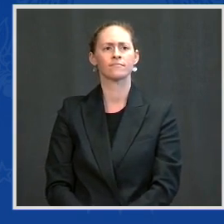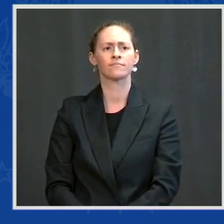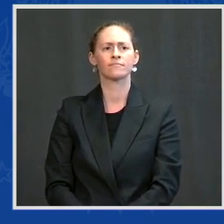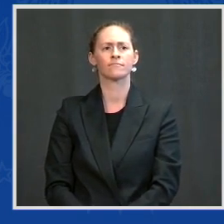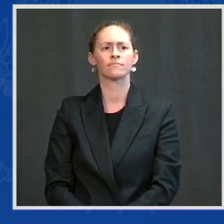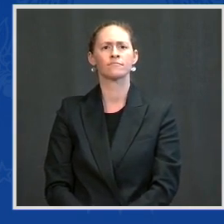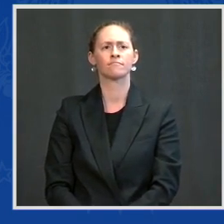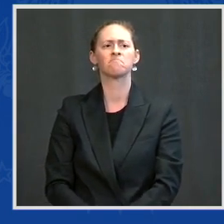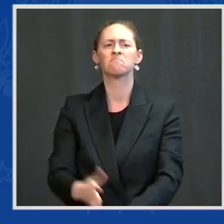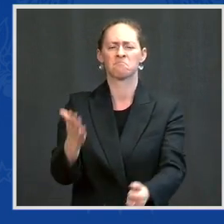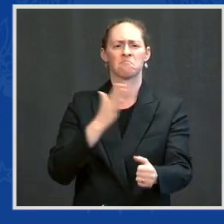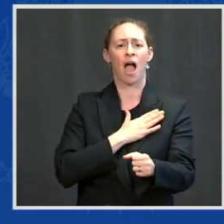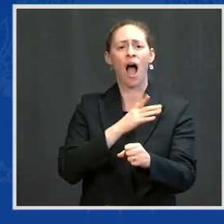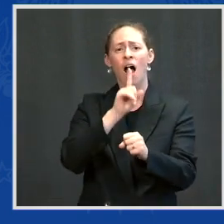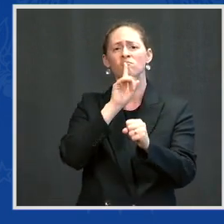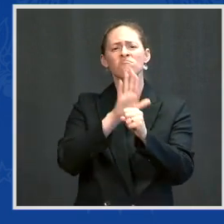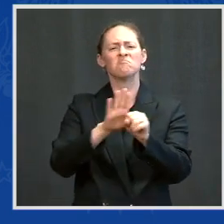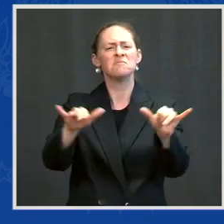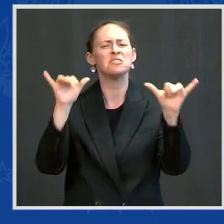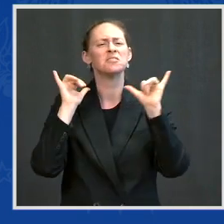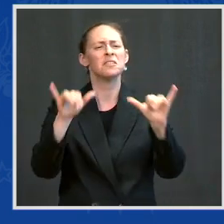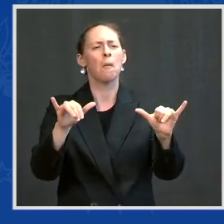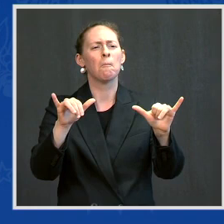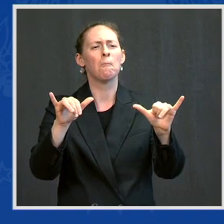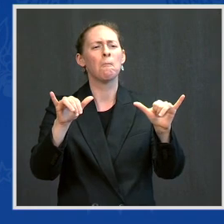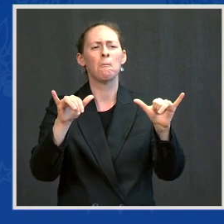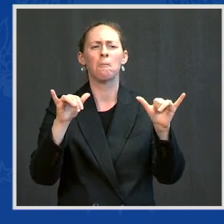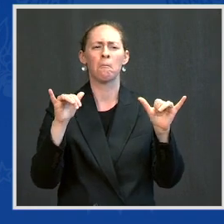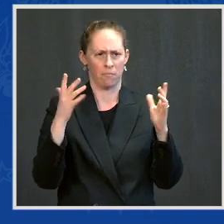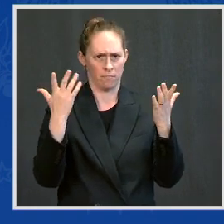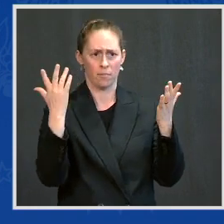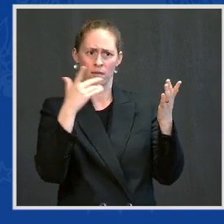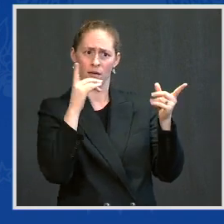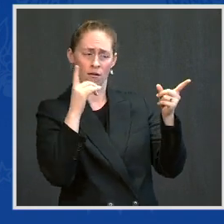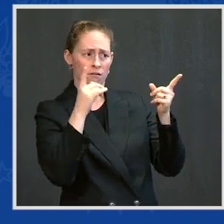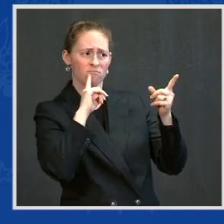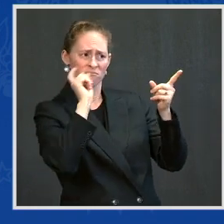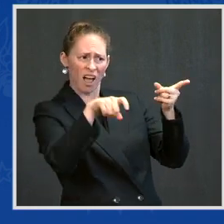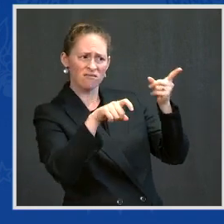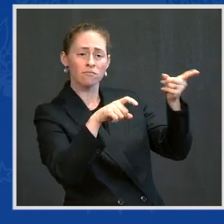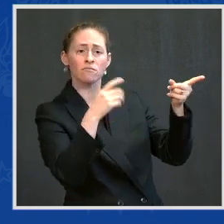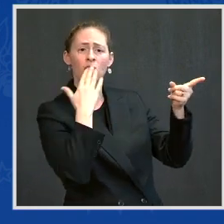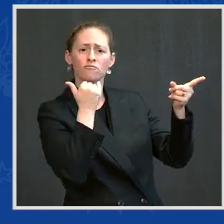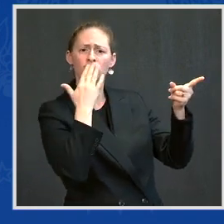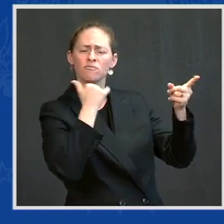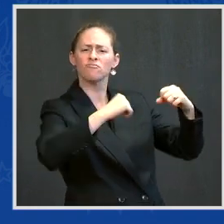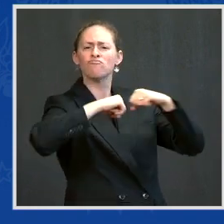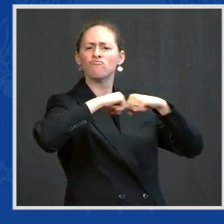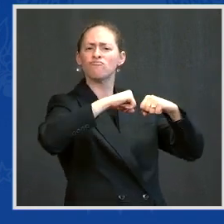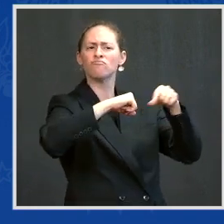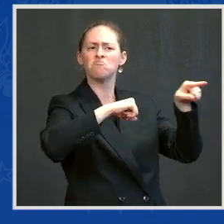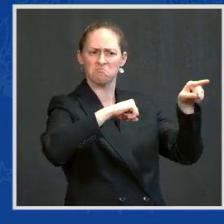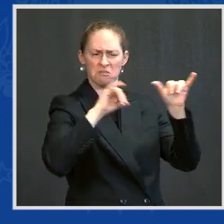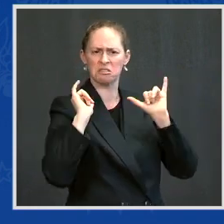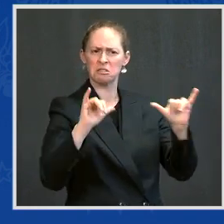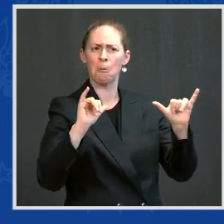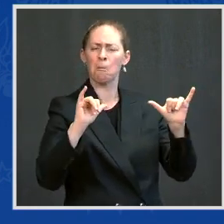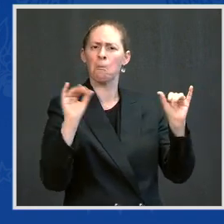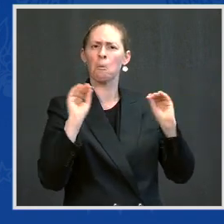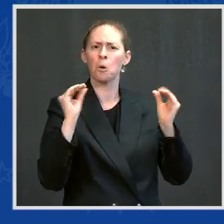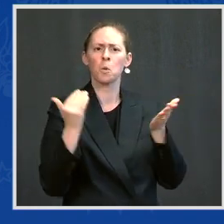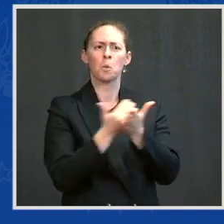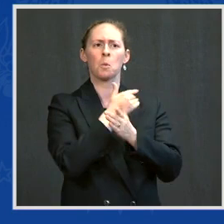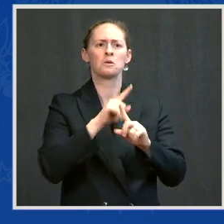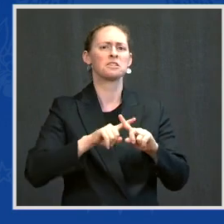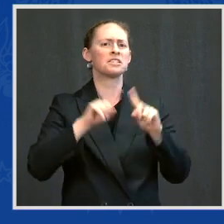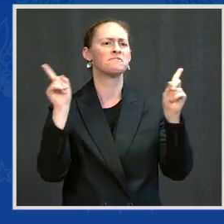commitment to the security of Israel, period. No shift, not at all. But I tell you what there is a shift